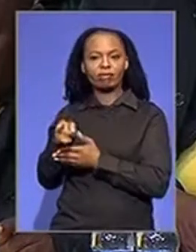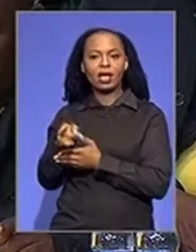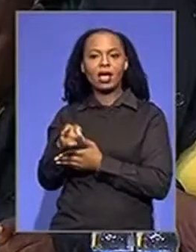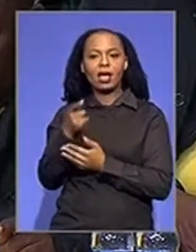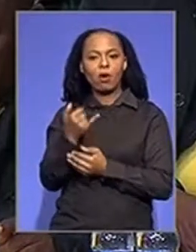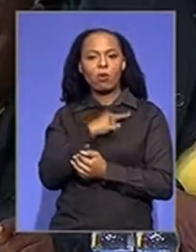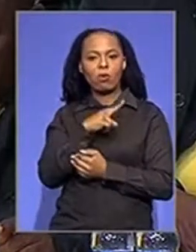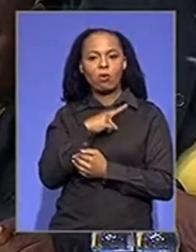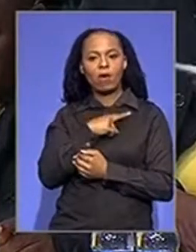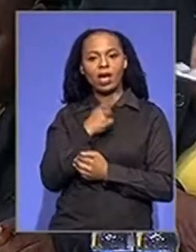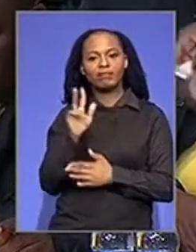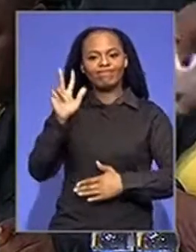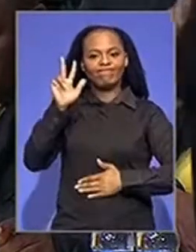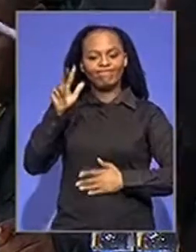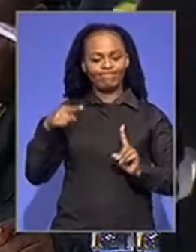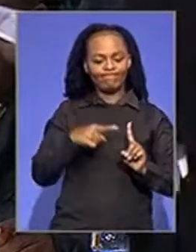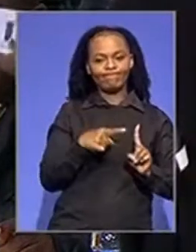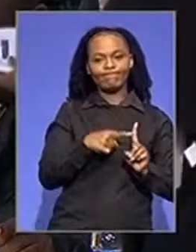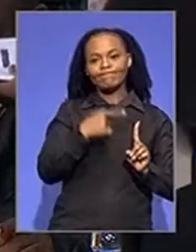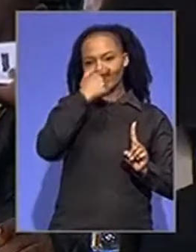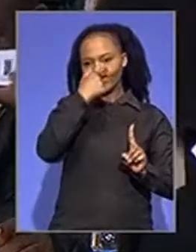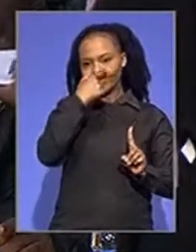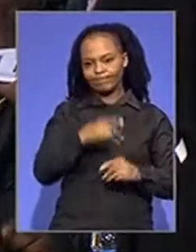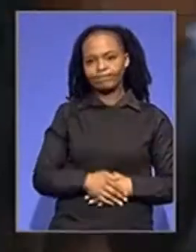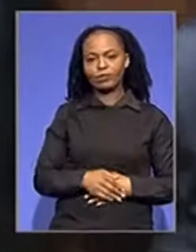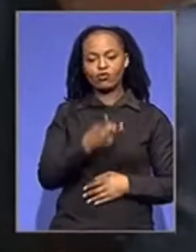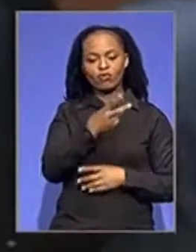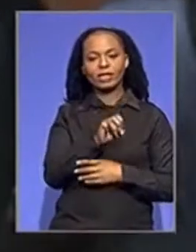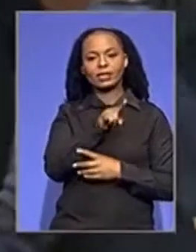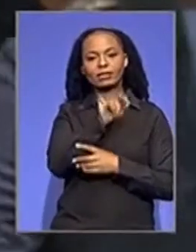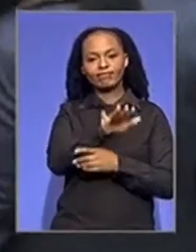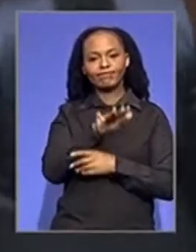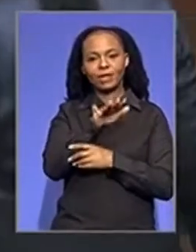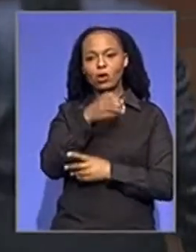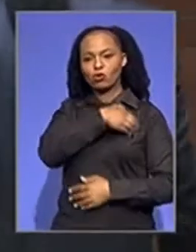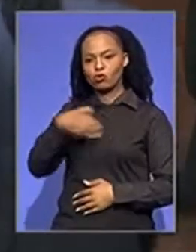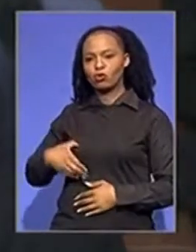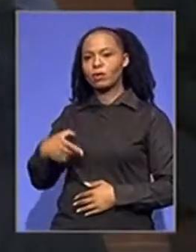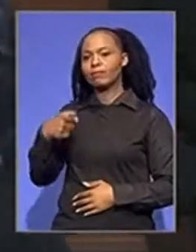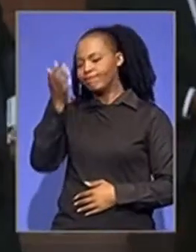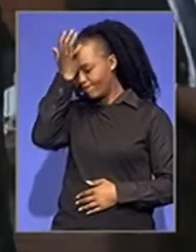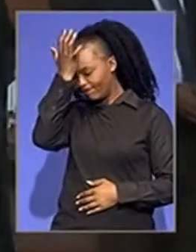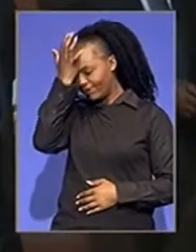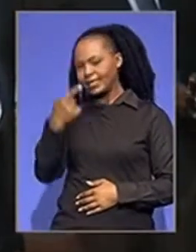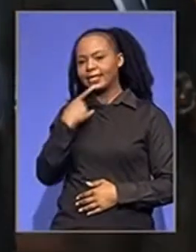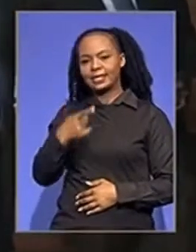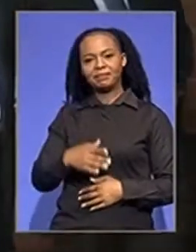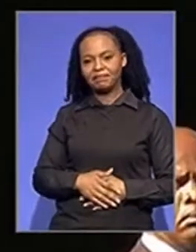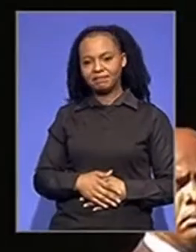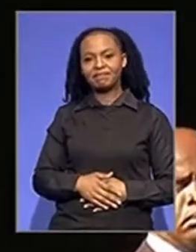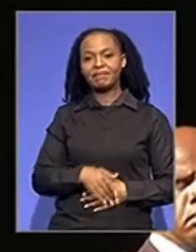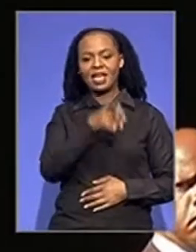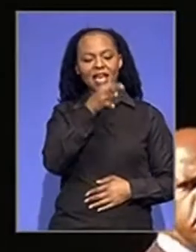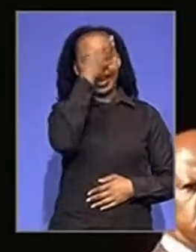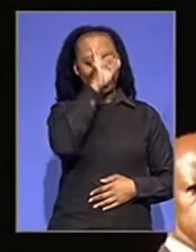Ramaphosa ngwageng wa 2019. Zuma o dumela ge a be a nepilwe go senya leina le go phaelwa ka thoko ke pušo ya